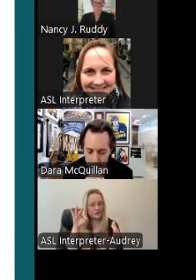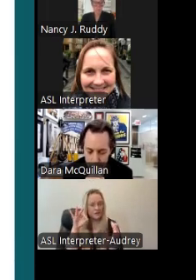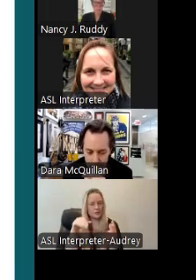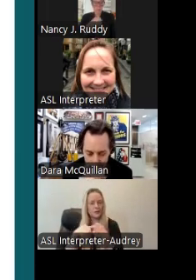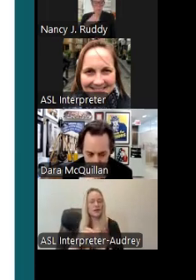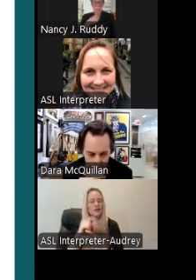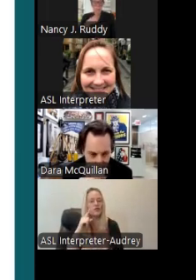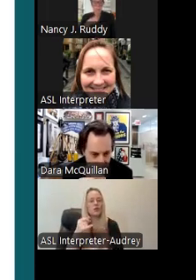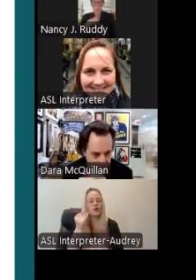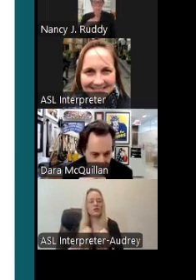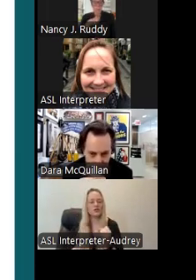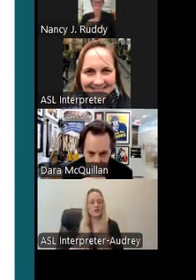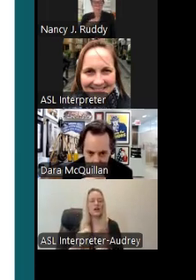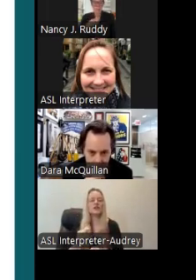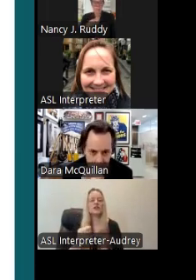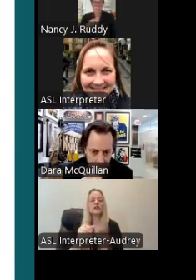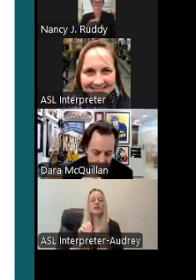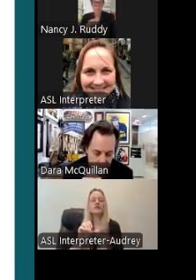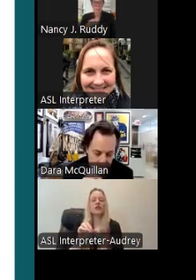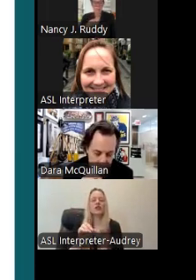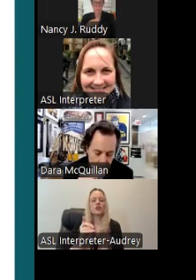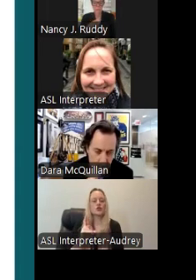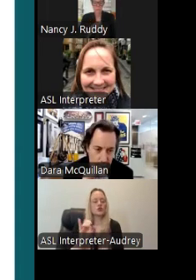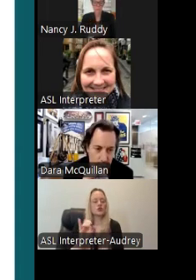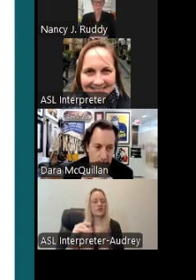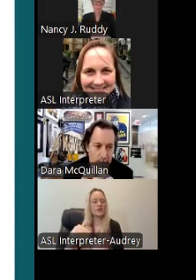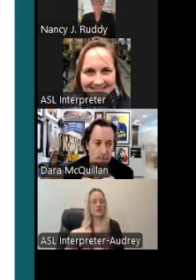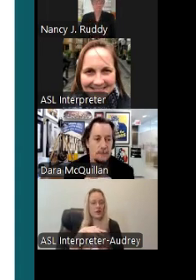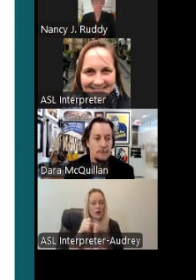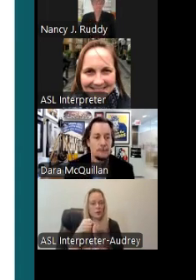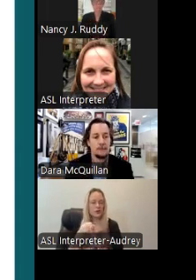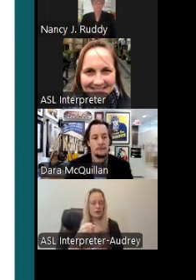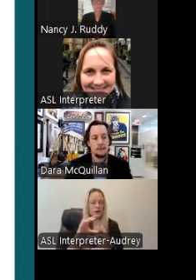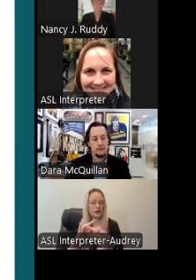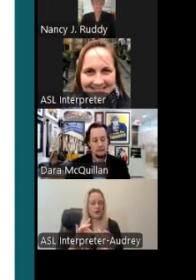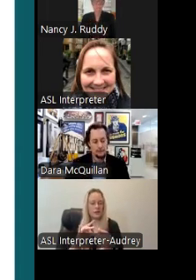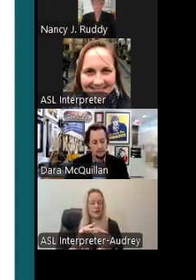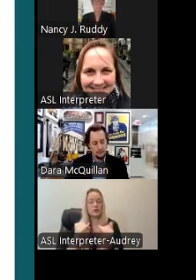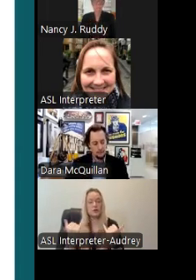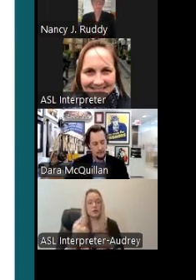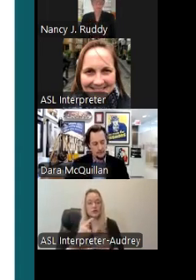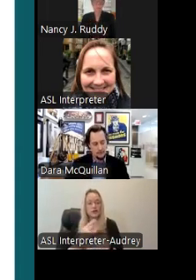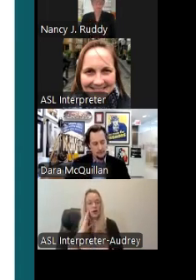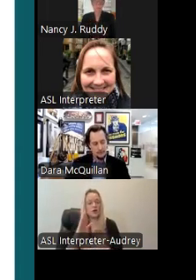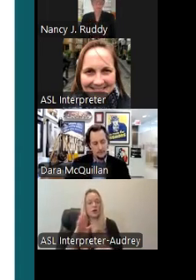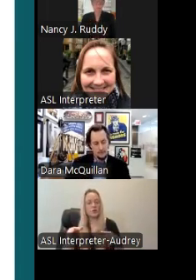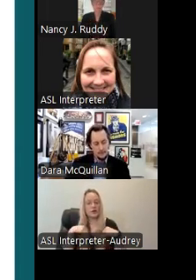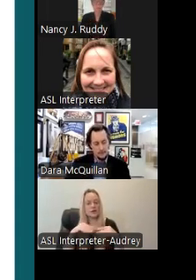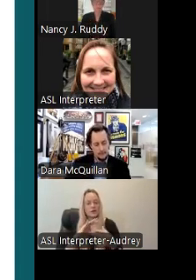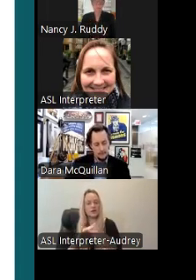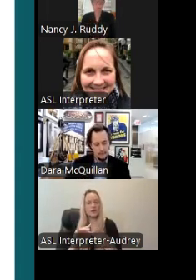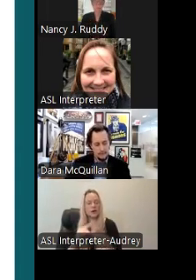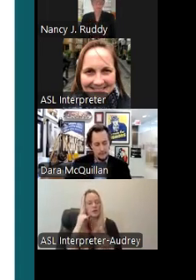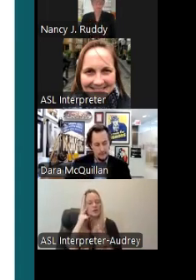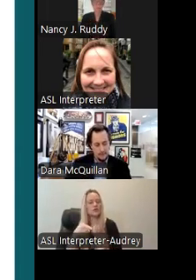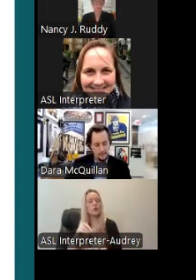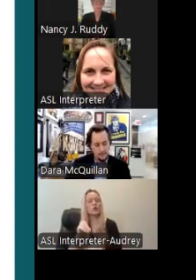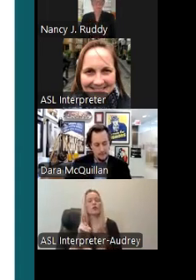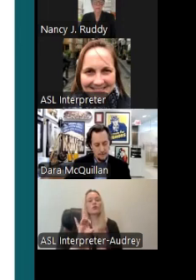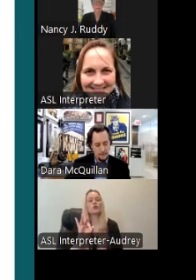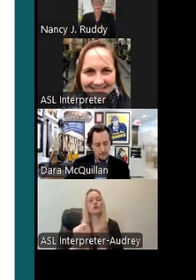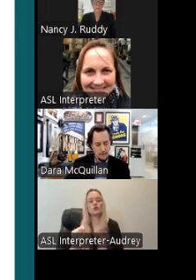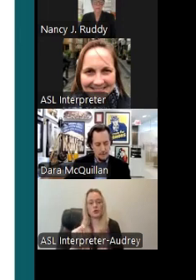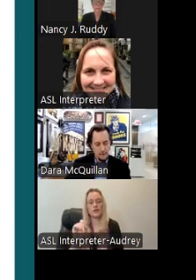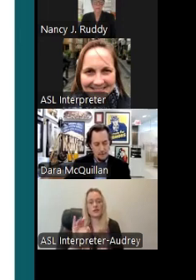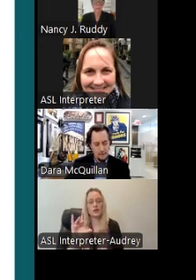statement. We are here today to receive comments on the draft scope of work for the Avenir project.